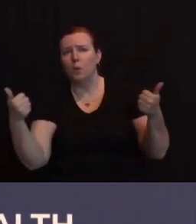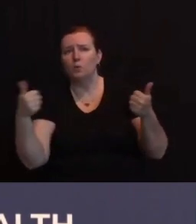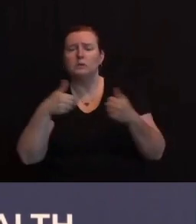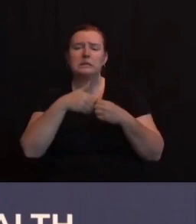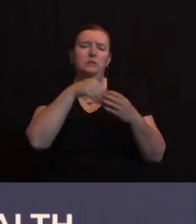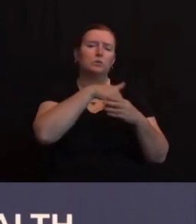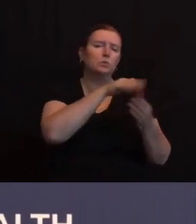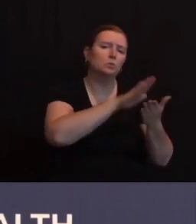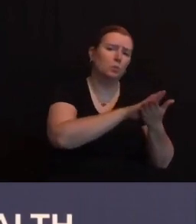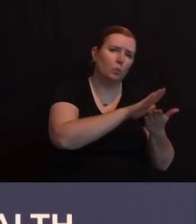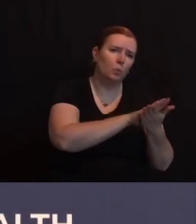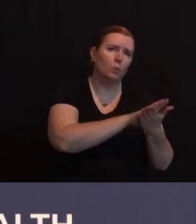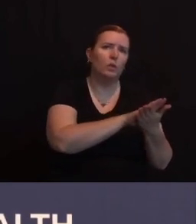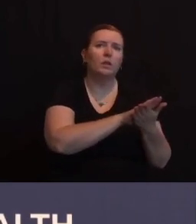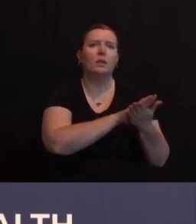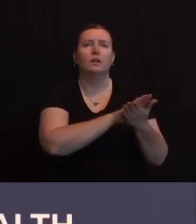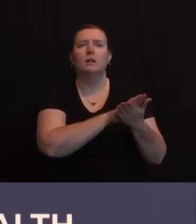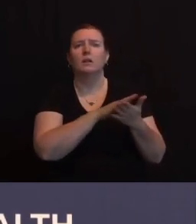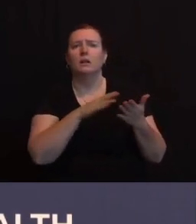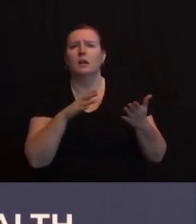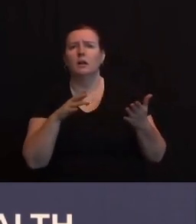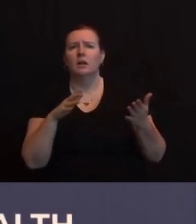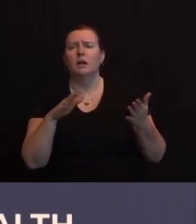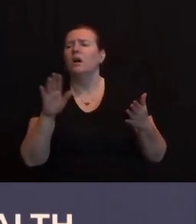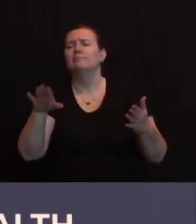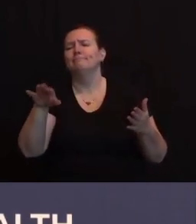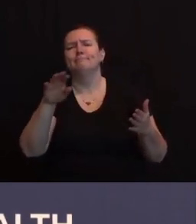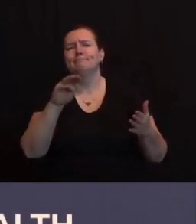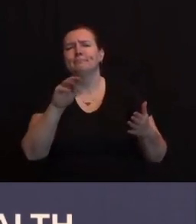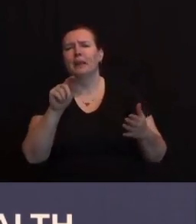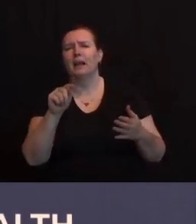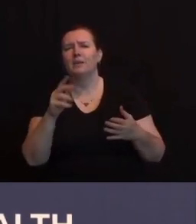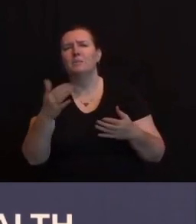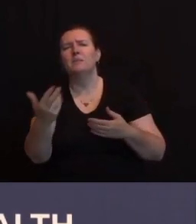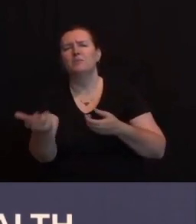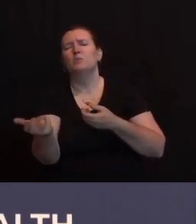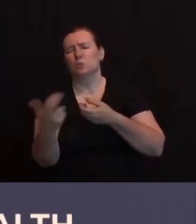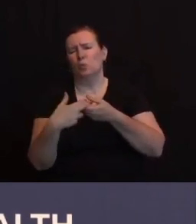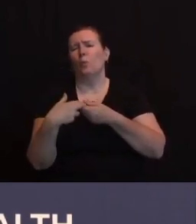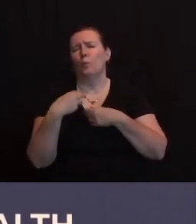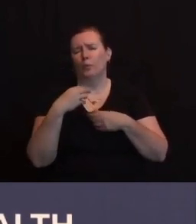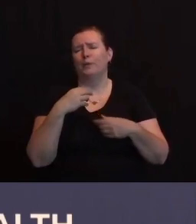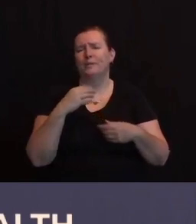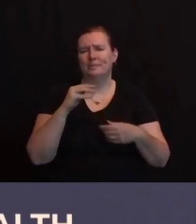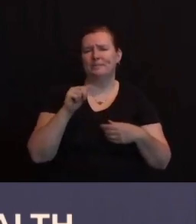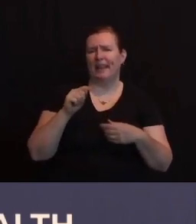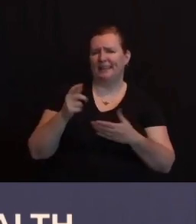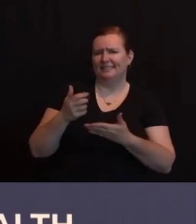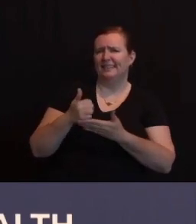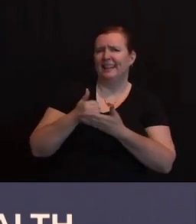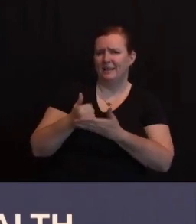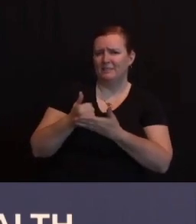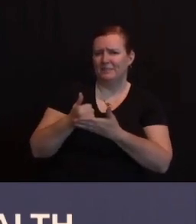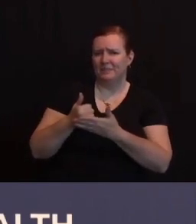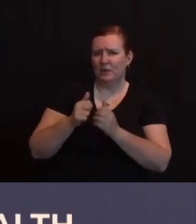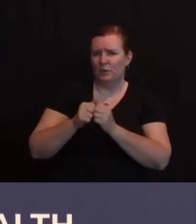I'm going to ask Matt Platkins with us to potentially come in here on your first couple of questions, Matt.